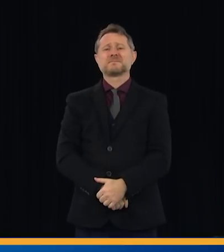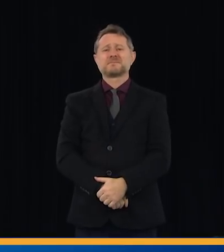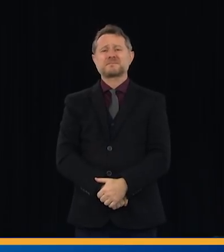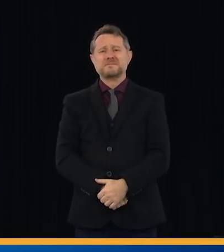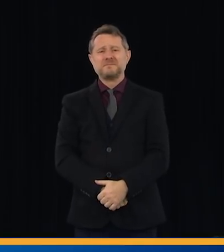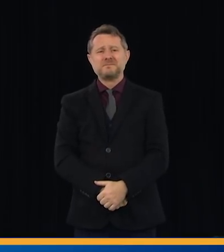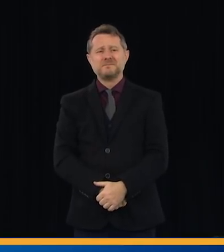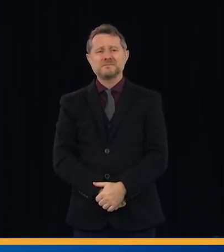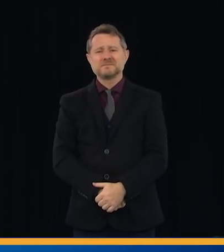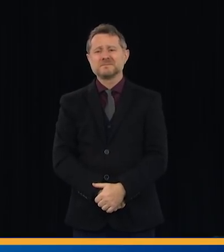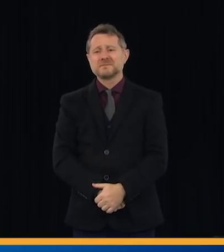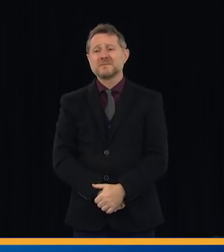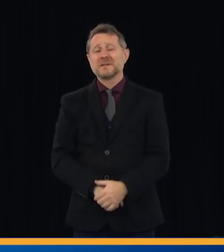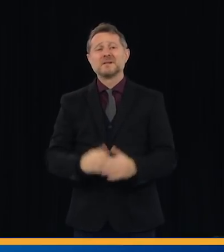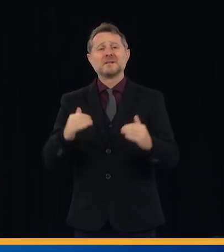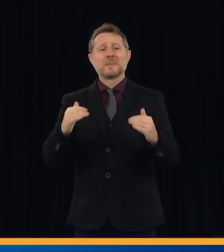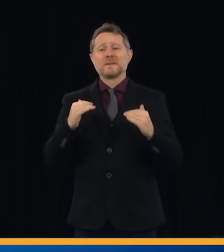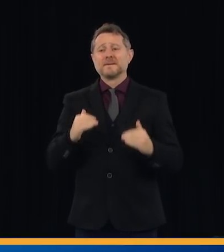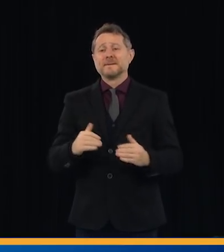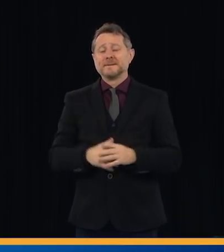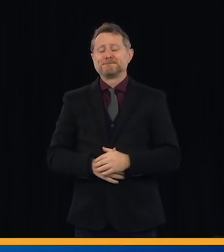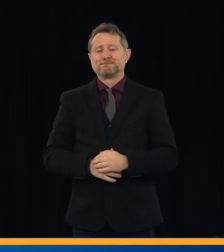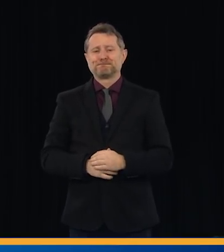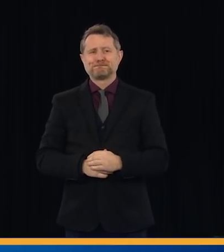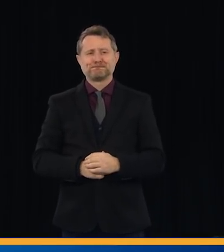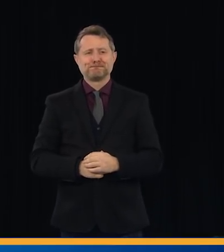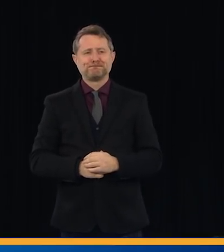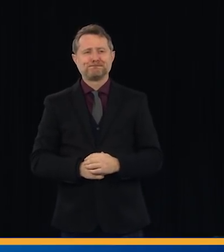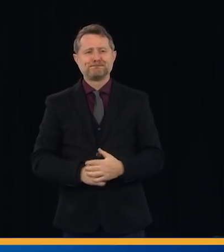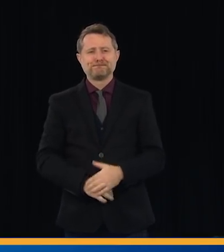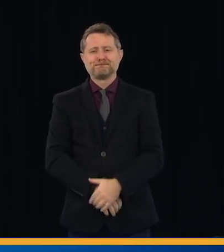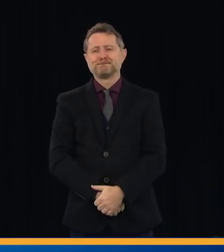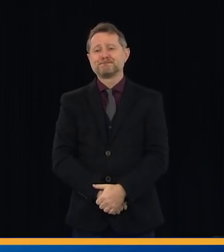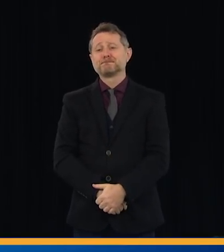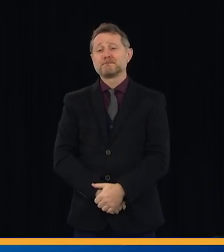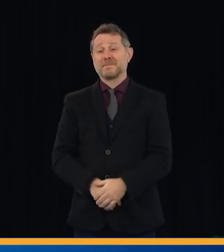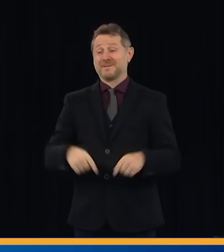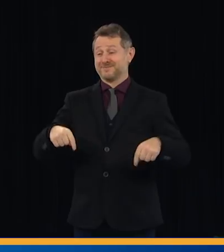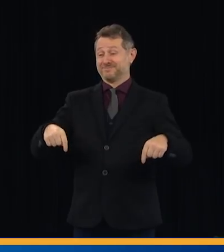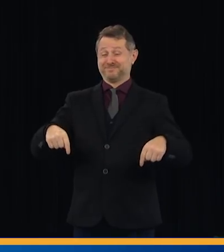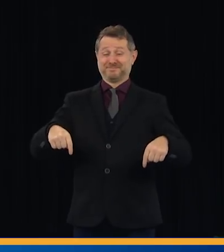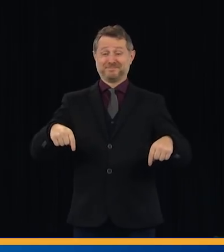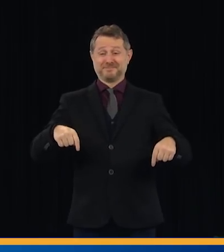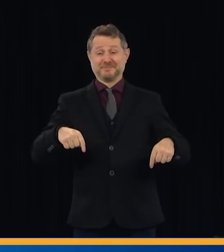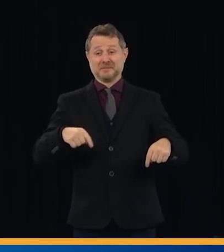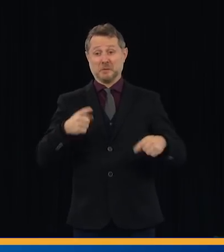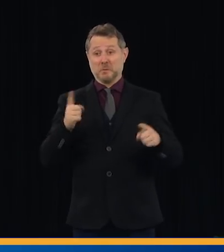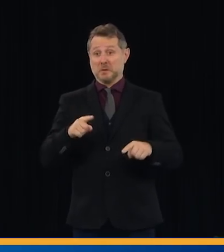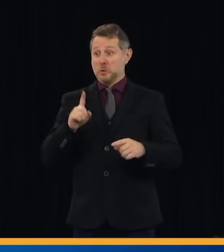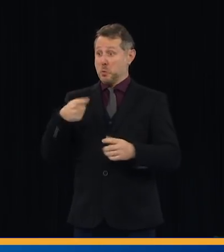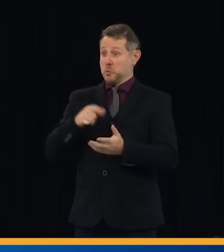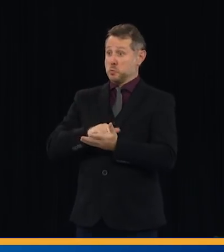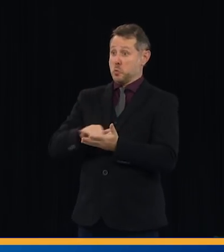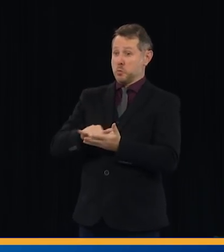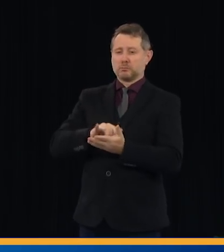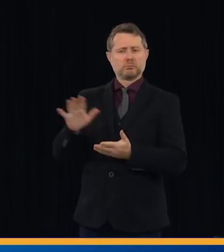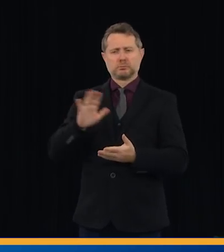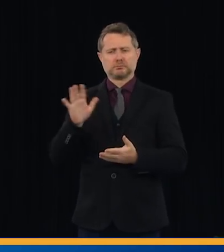Again, total perspective. This is not a new situation. It's not just New York. It's not just the United